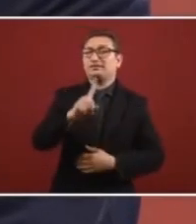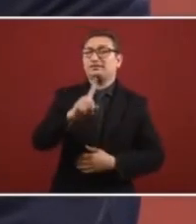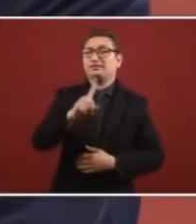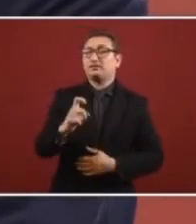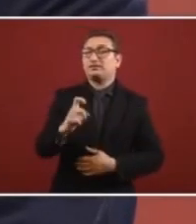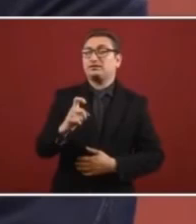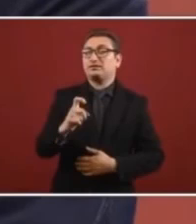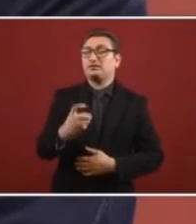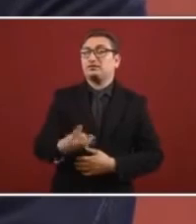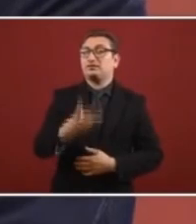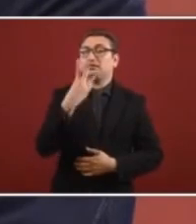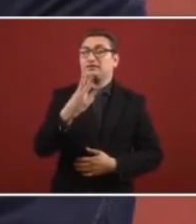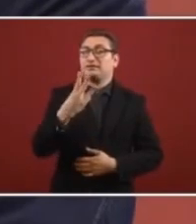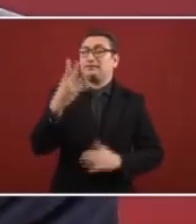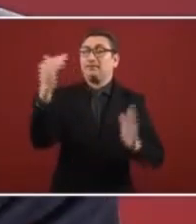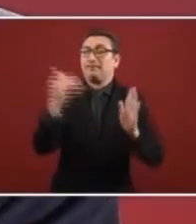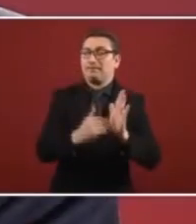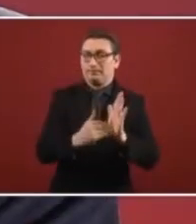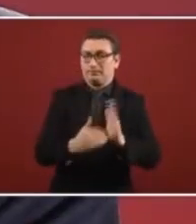103,000